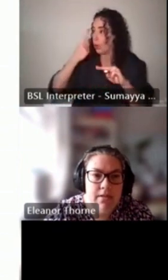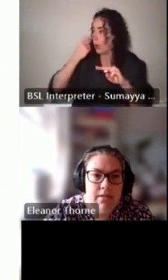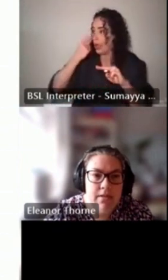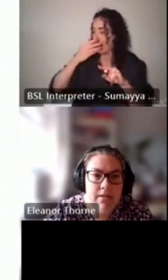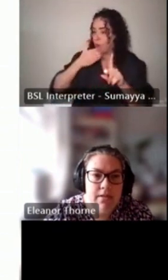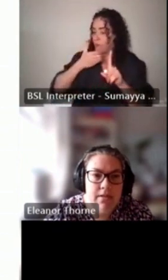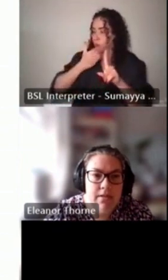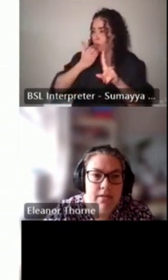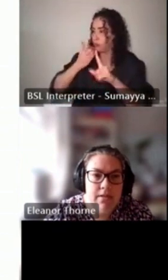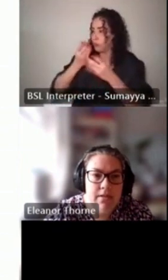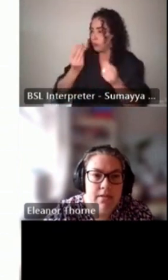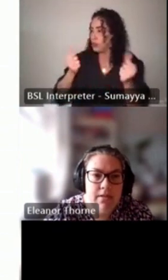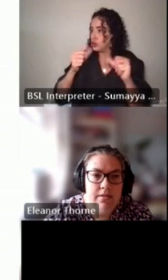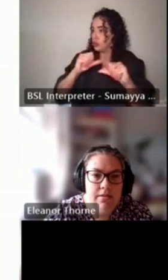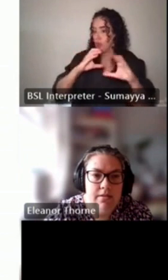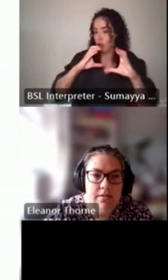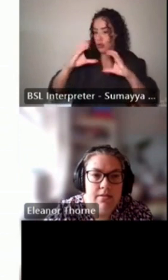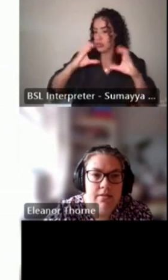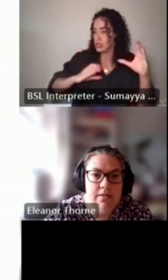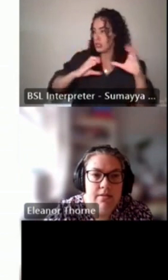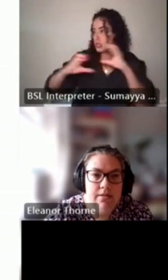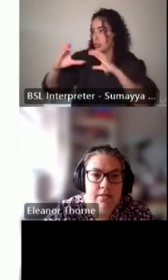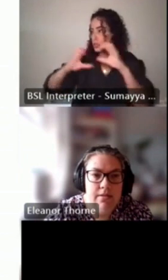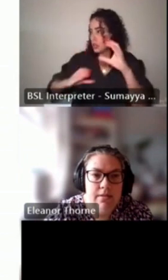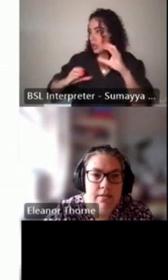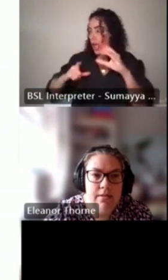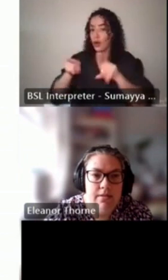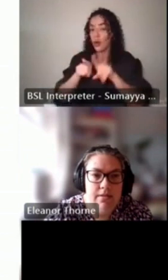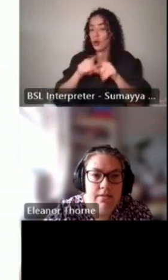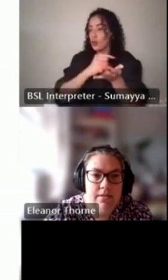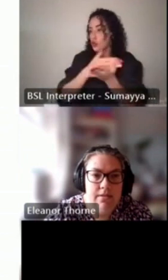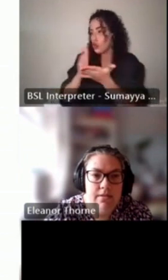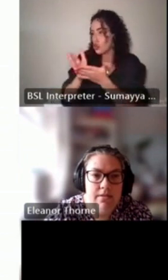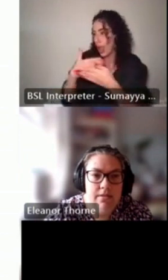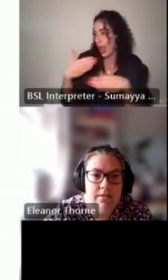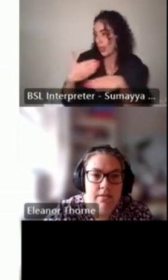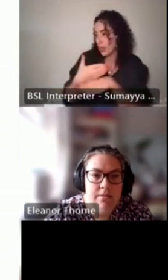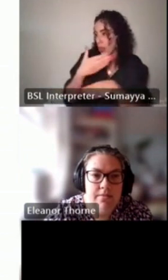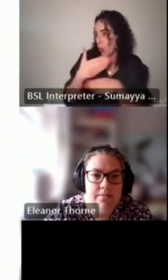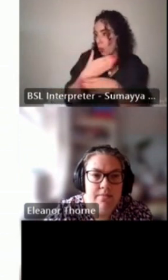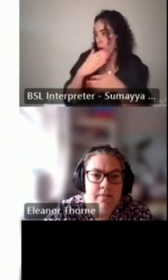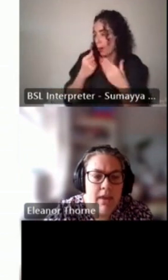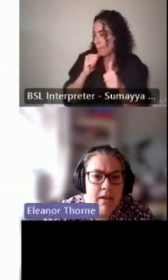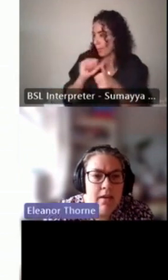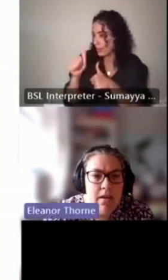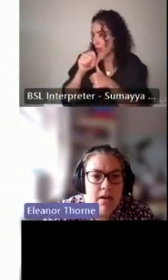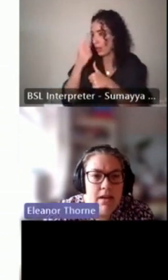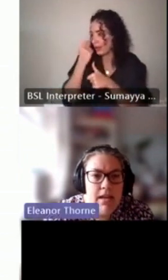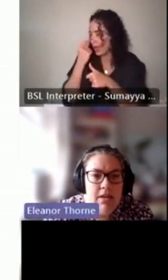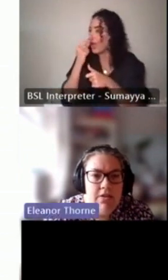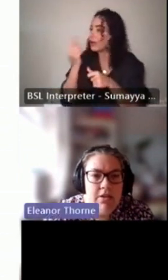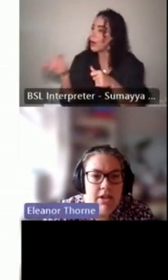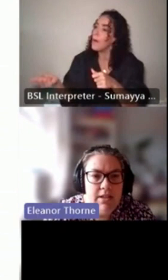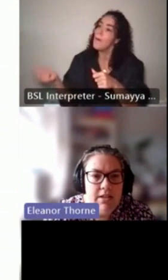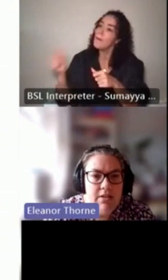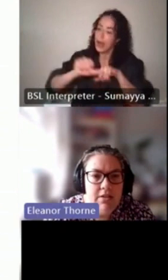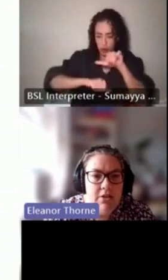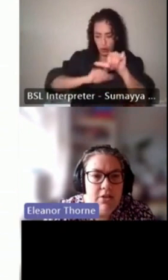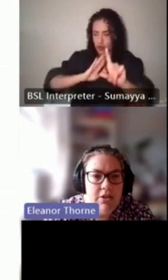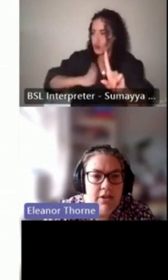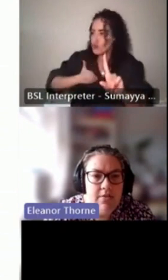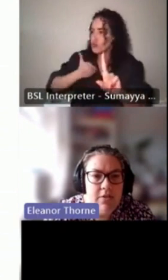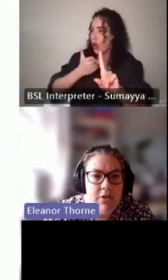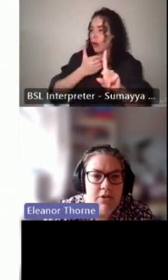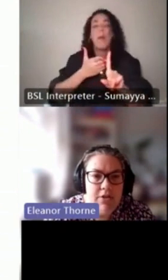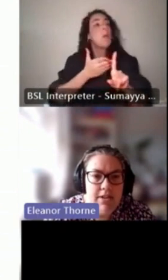gaps and redistribute tasks more effectively, we can get back on track. I hear you suggesting